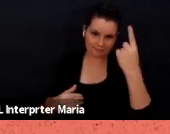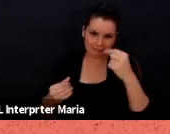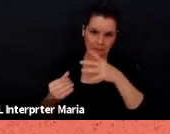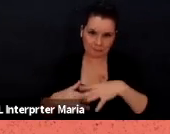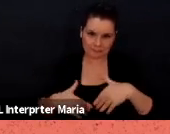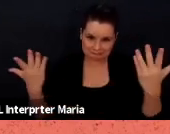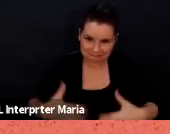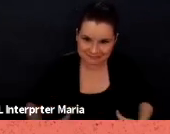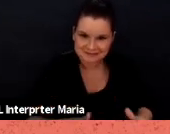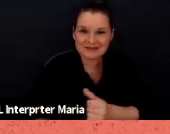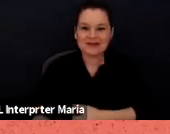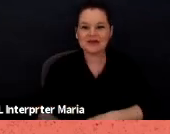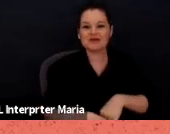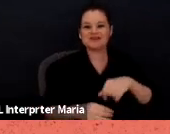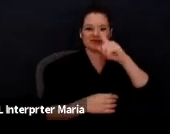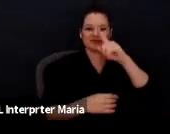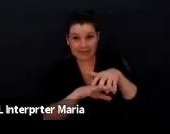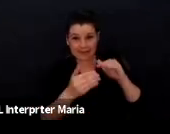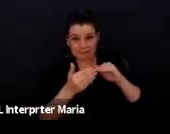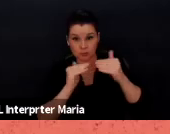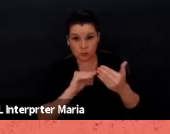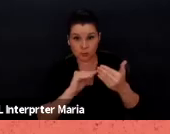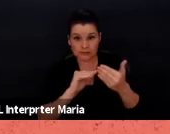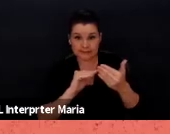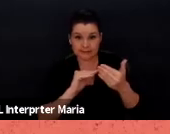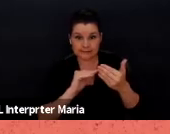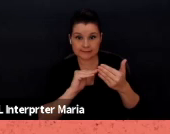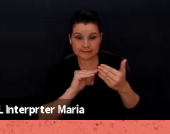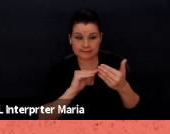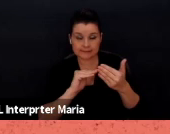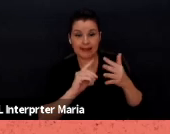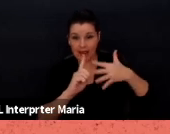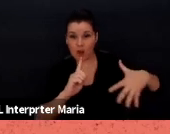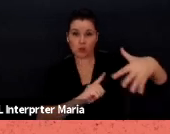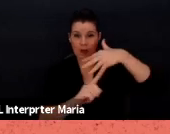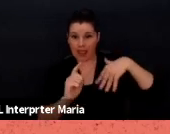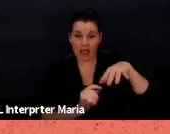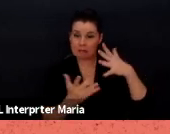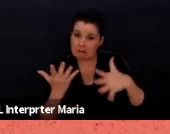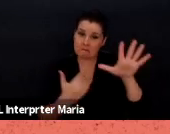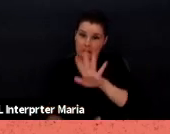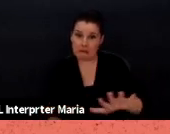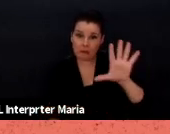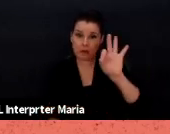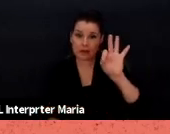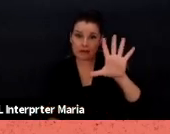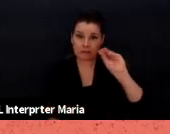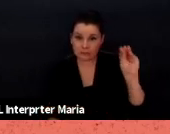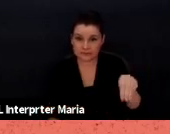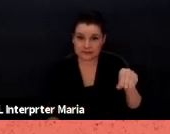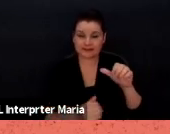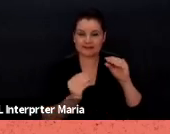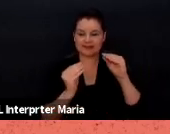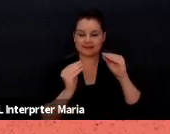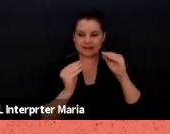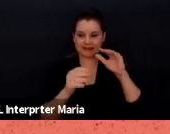like for me, when someone says like, hey, around 95% of those in like